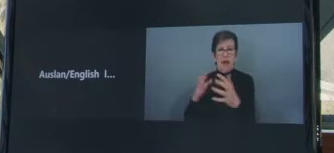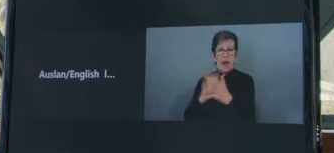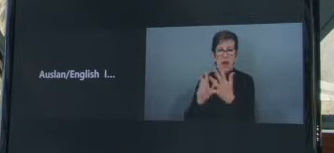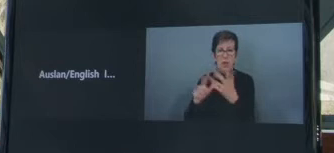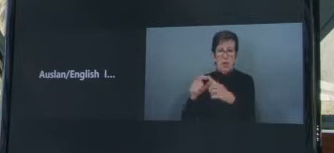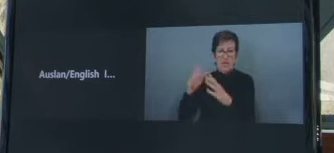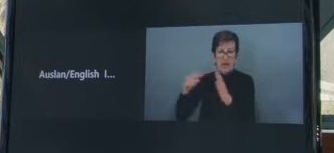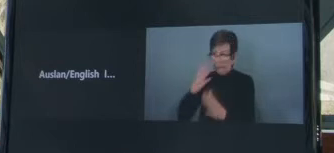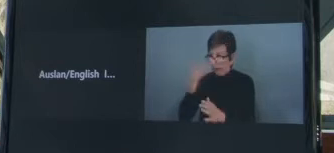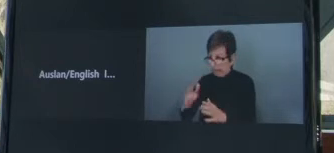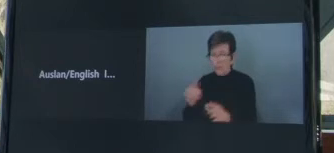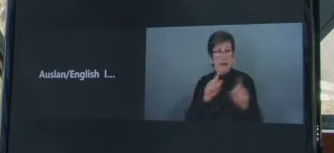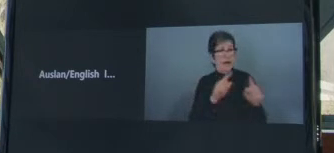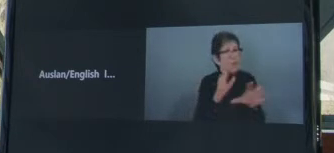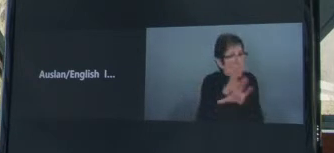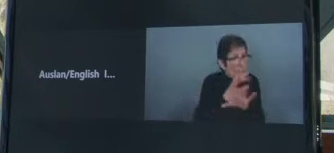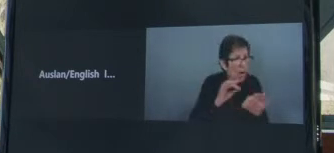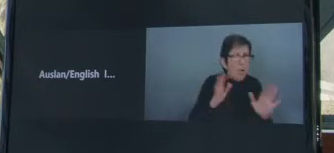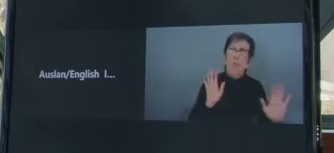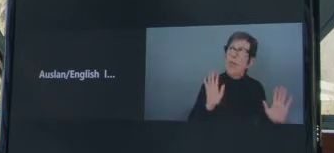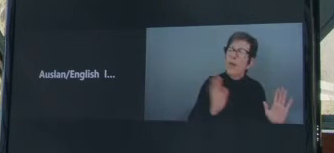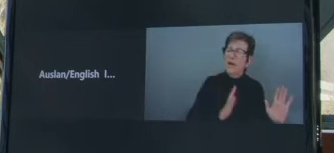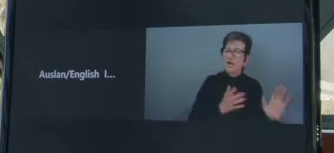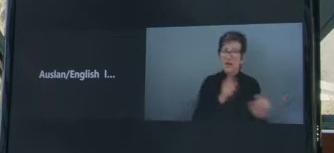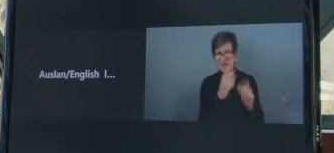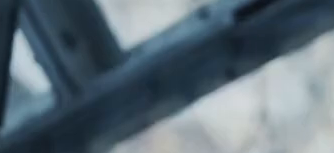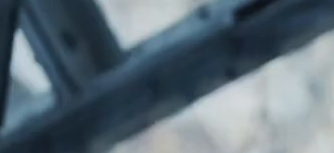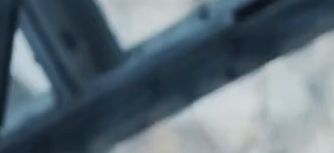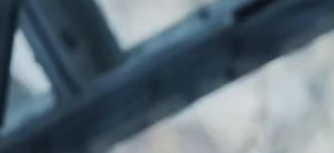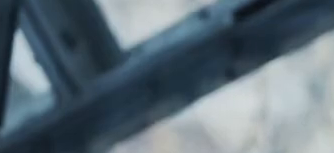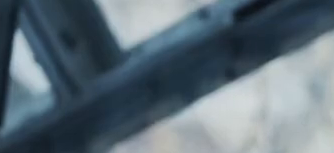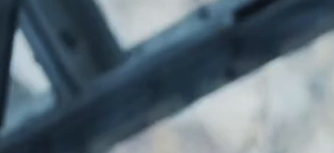And that's sort of a panel they grew for an exhibition as well in Belgium.